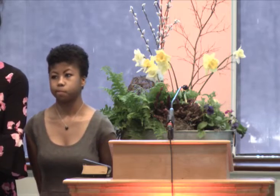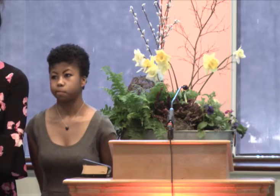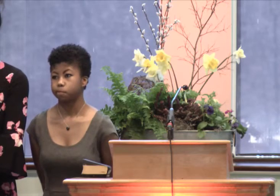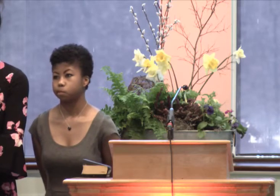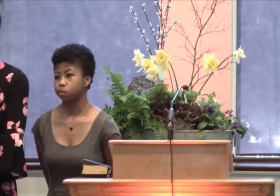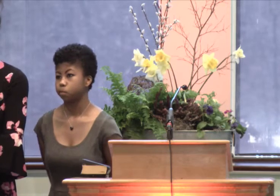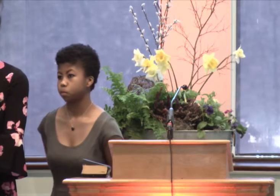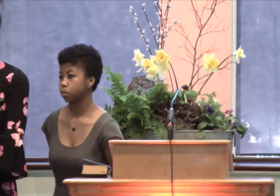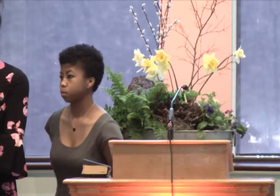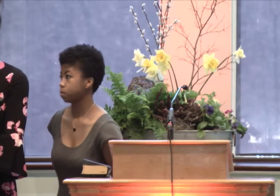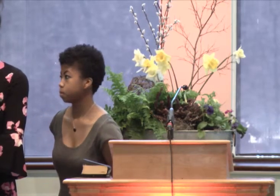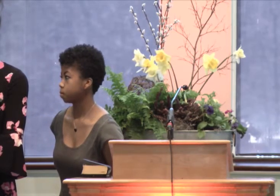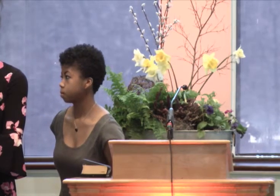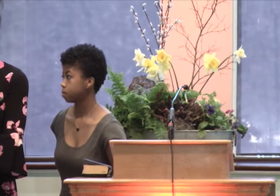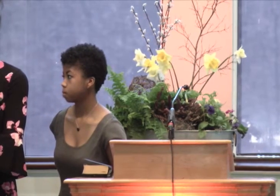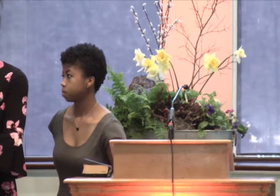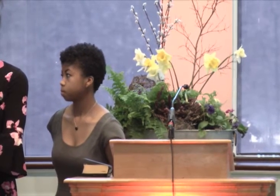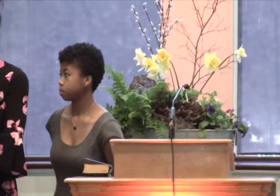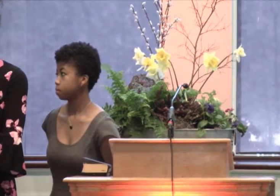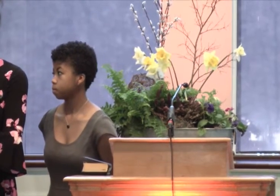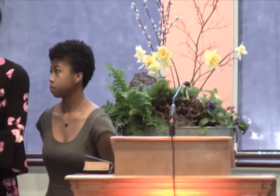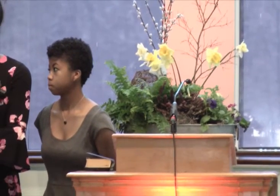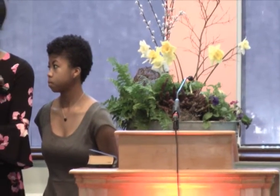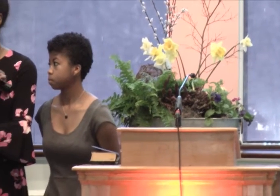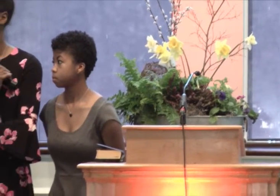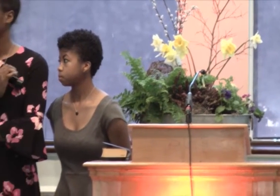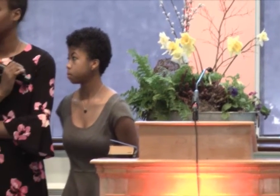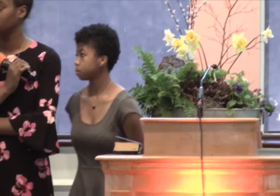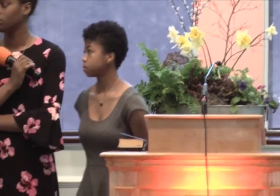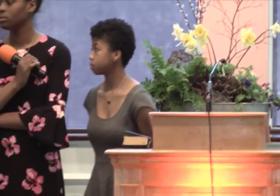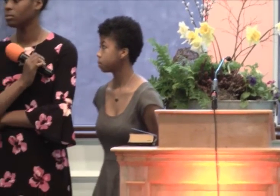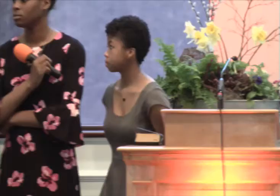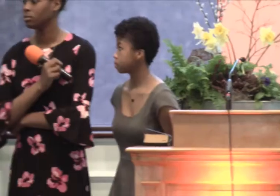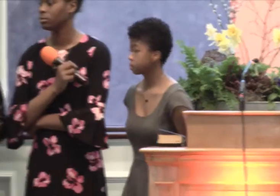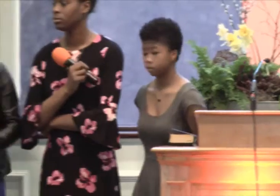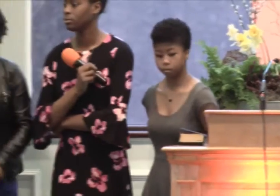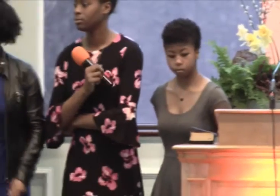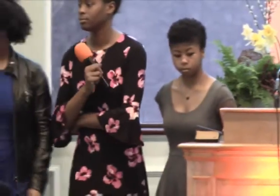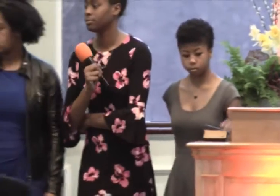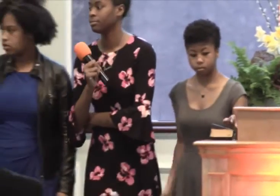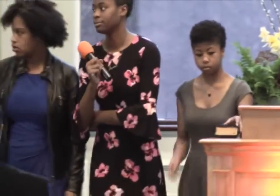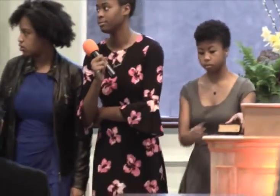You may be seated. Please wait until the deacons usher you out. Happy Sabbath.